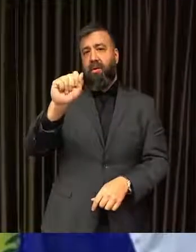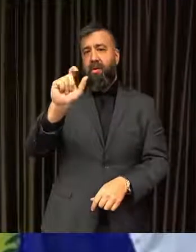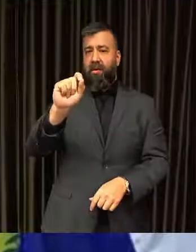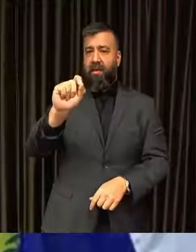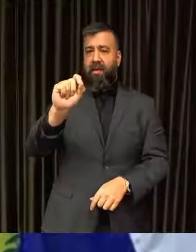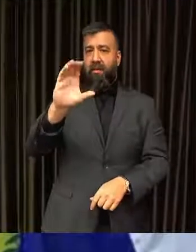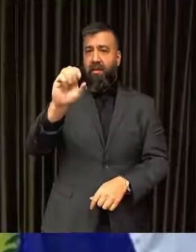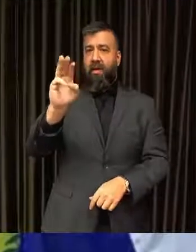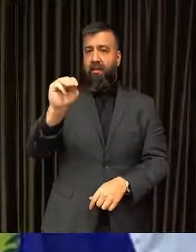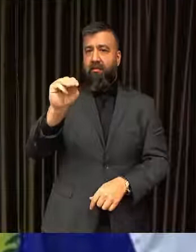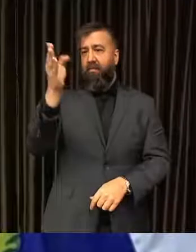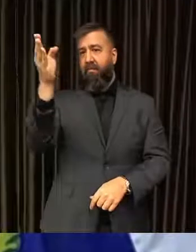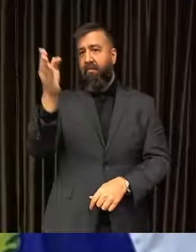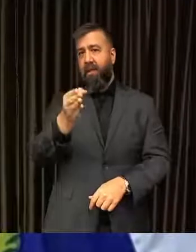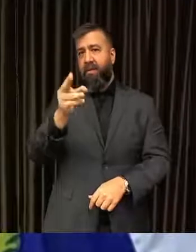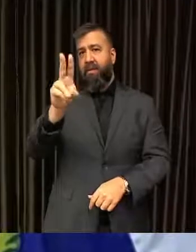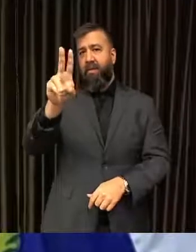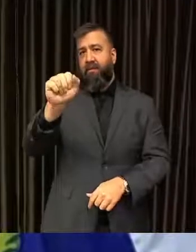stlcorona.com/vaccinators.